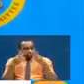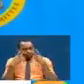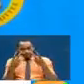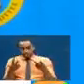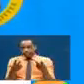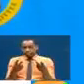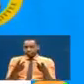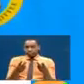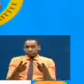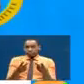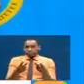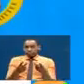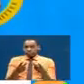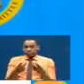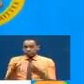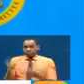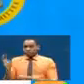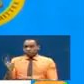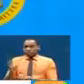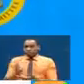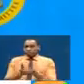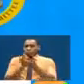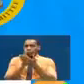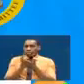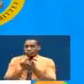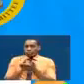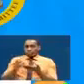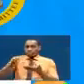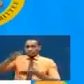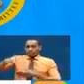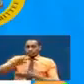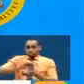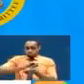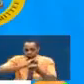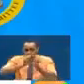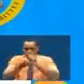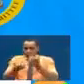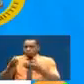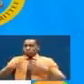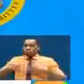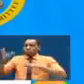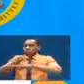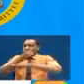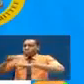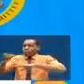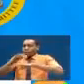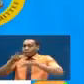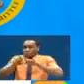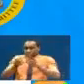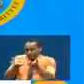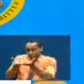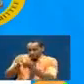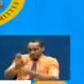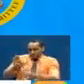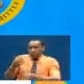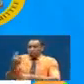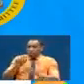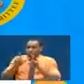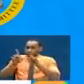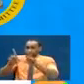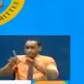that wines and spirits have been converted into drinking joints. These facilities are only